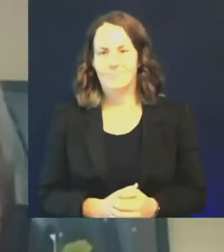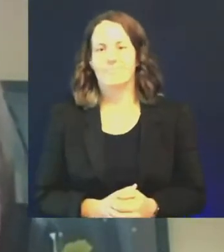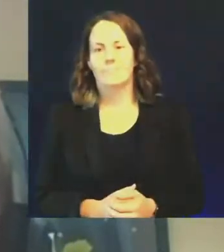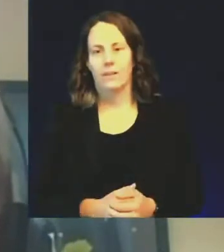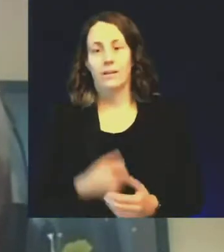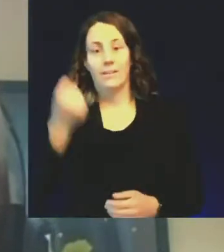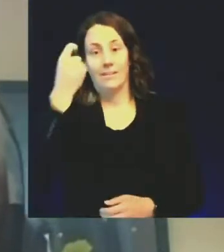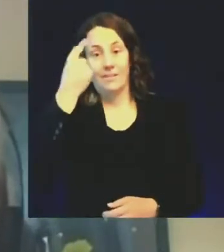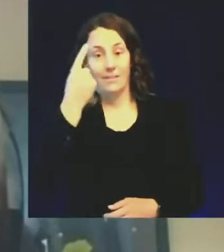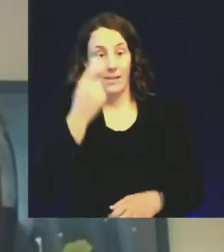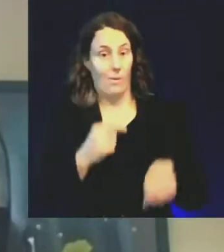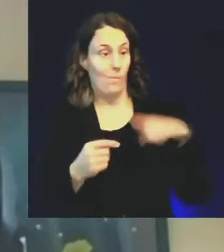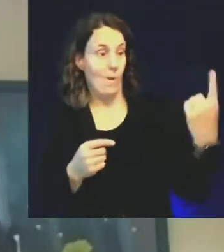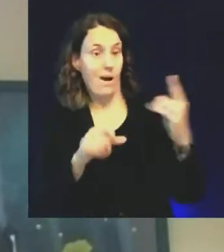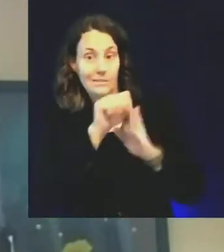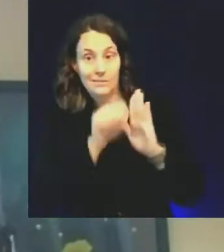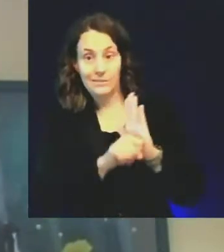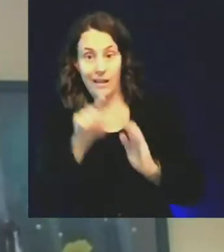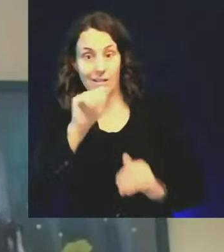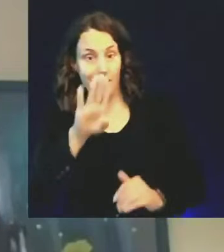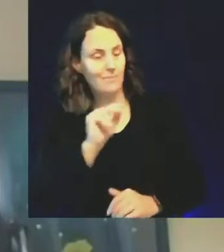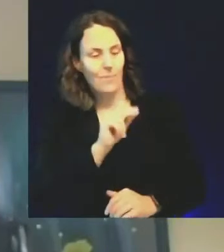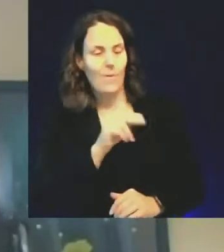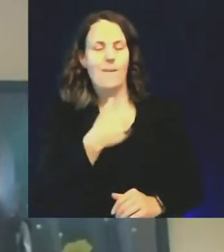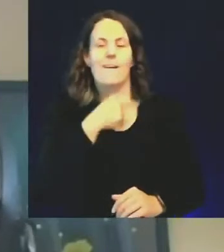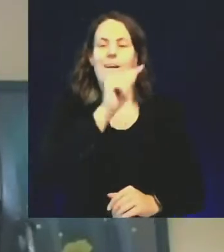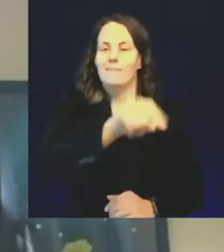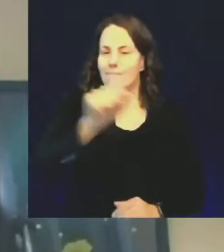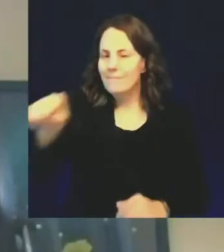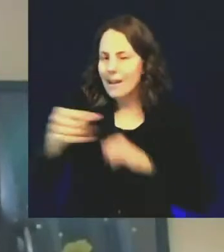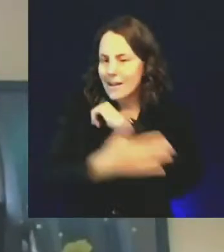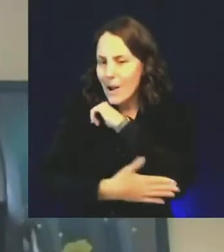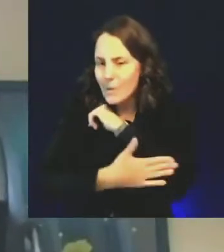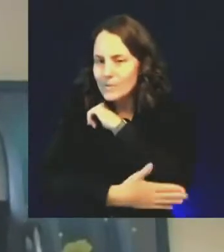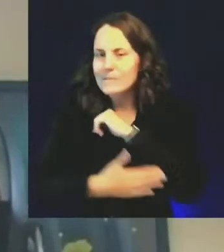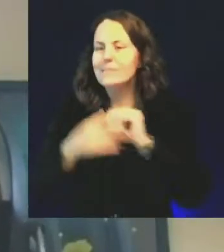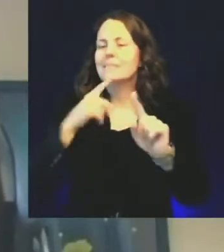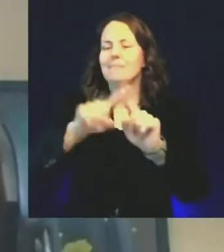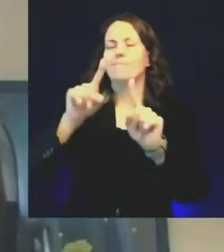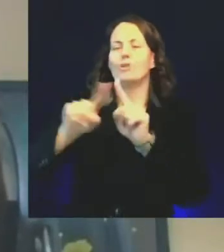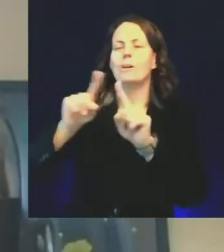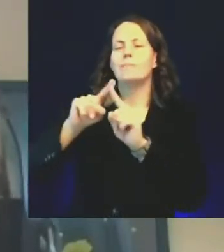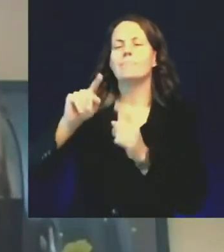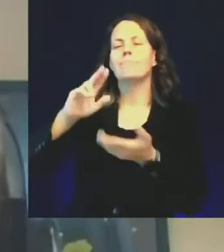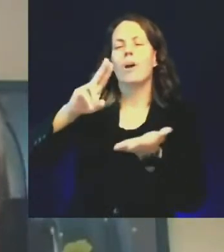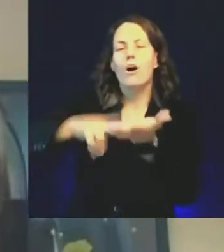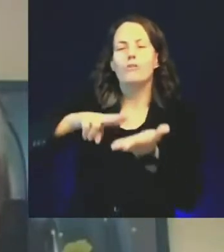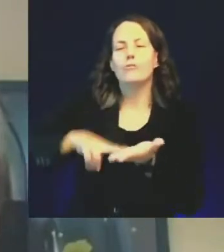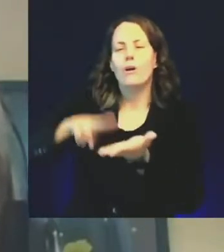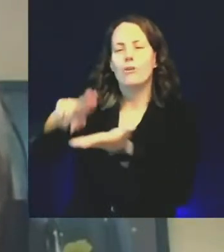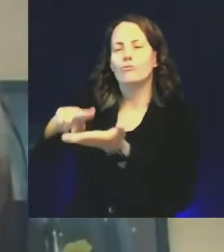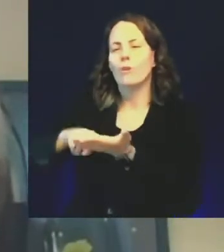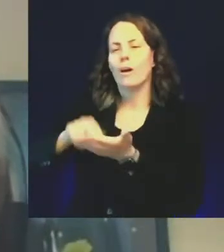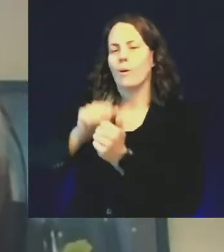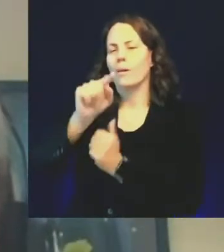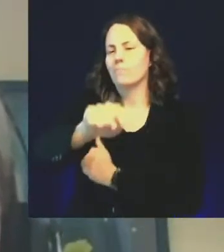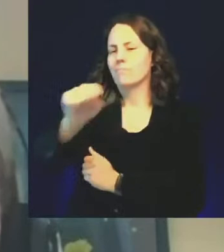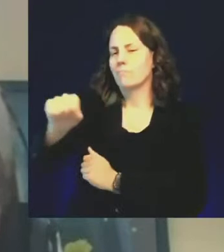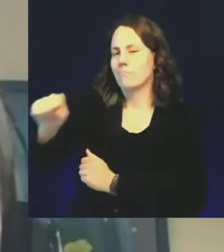is continuously increasing. And I just want to reemphasize what we've been saying